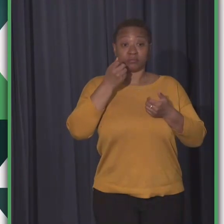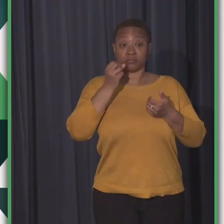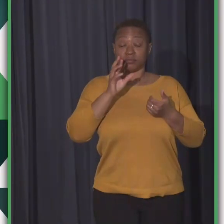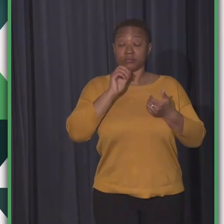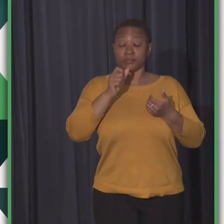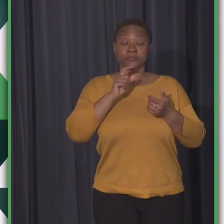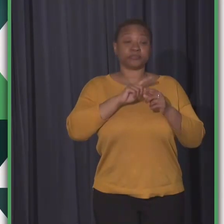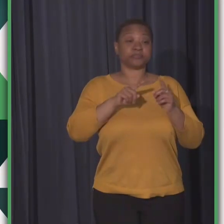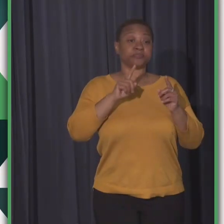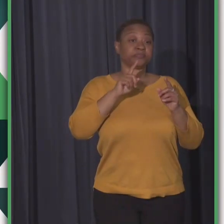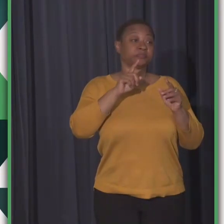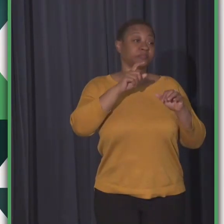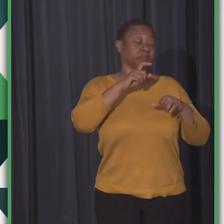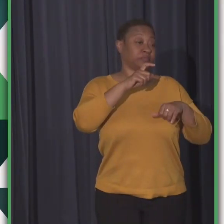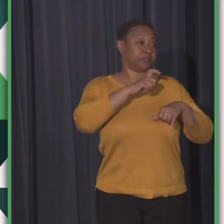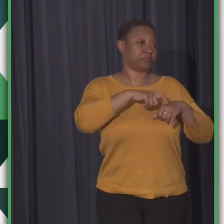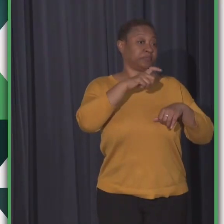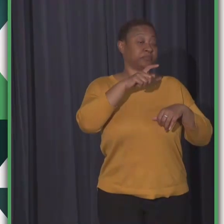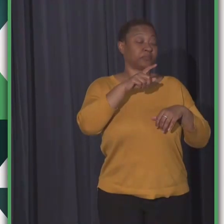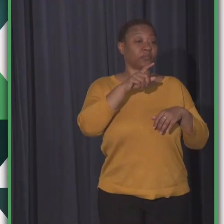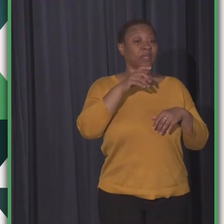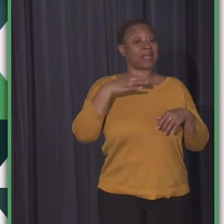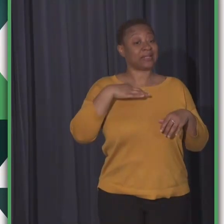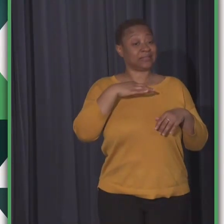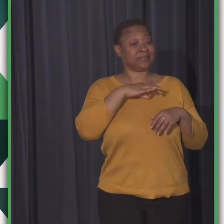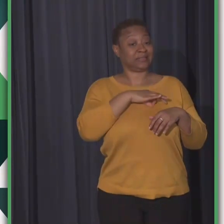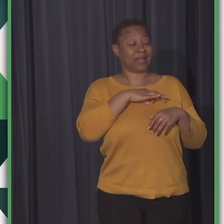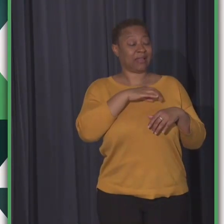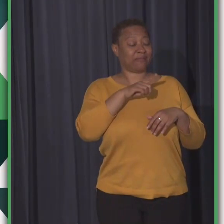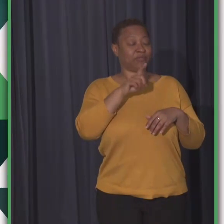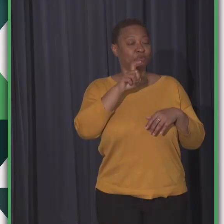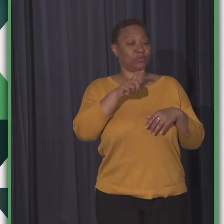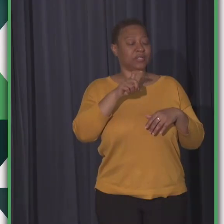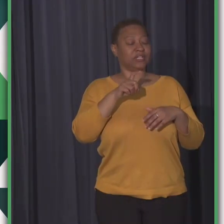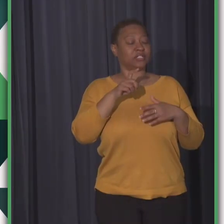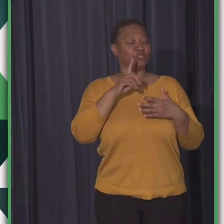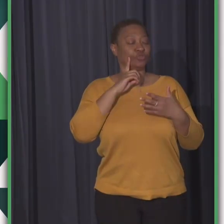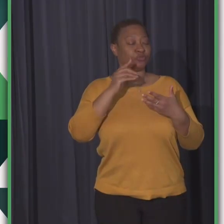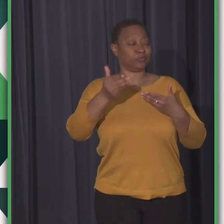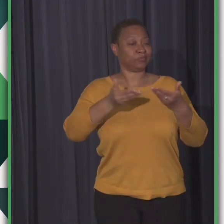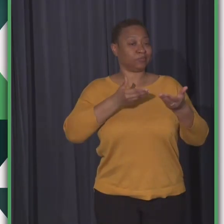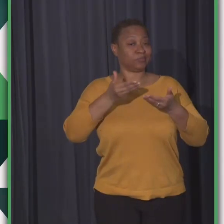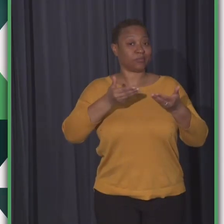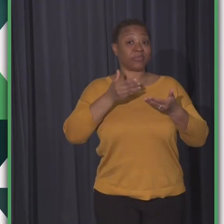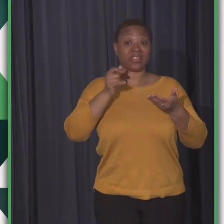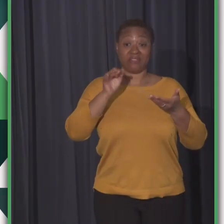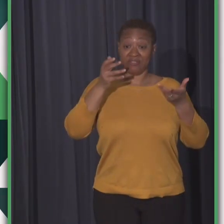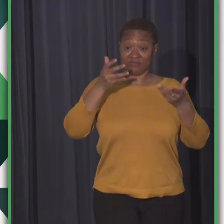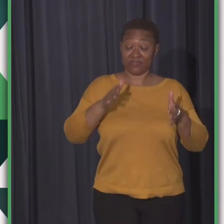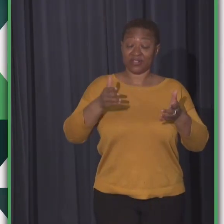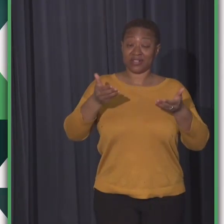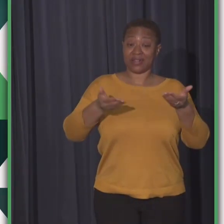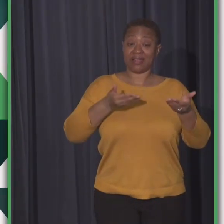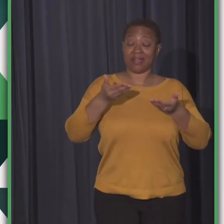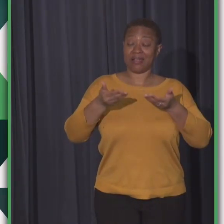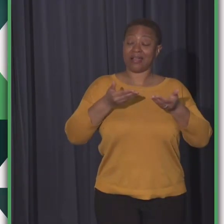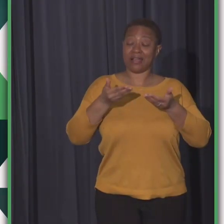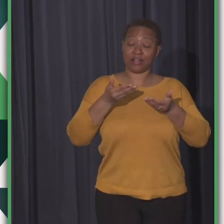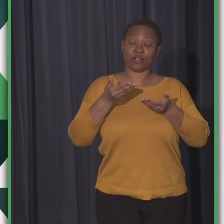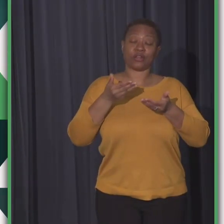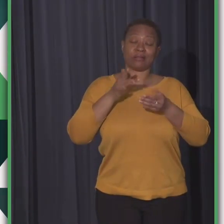you need to prioritize staffing that office sufficiently. And if you have the maximum number